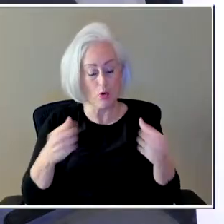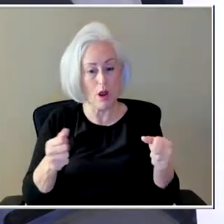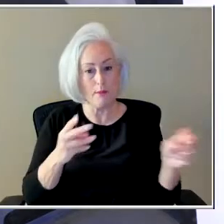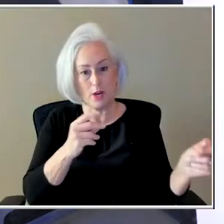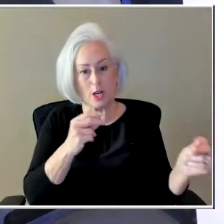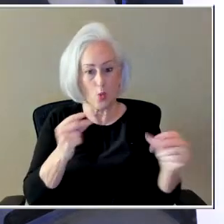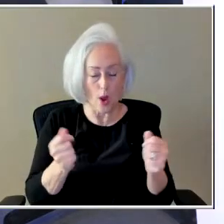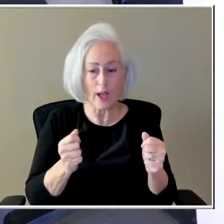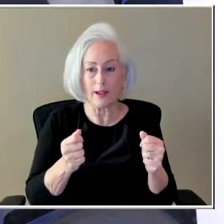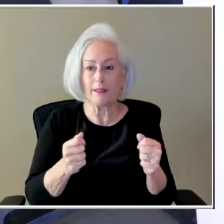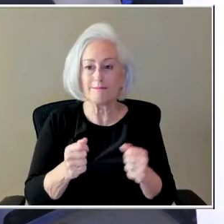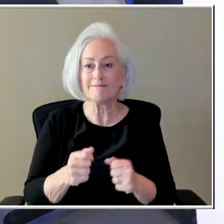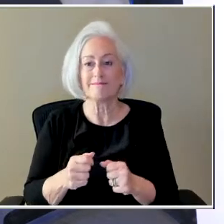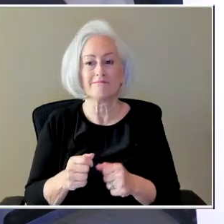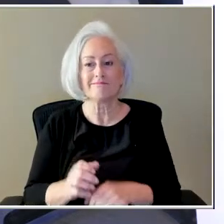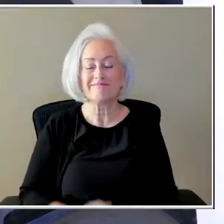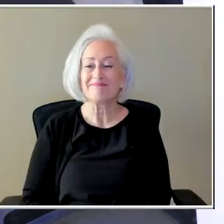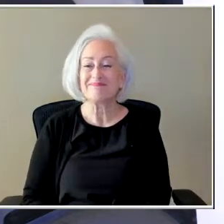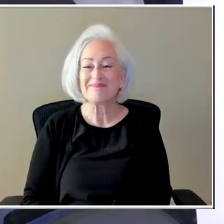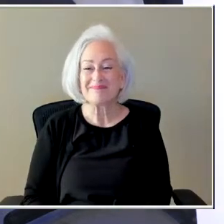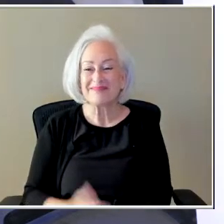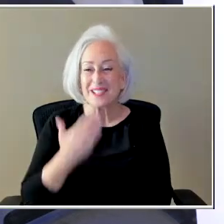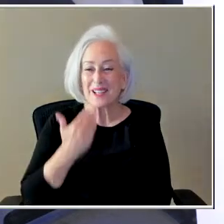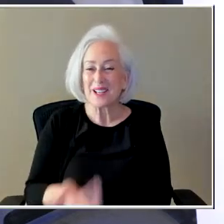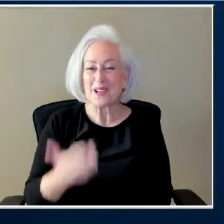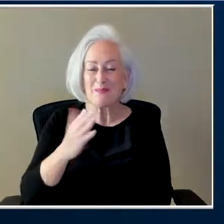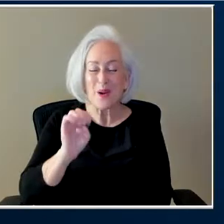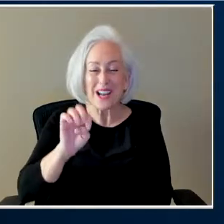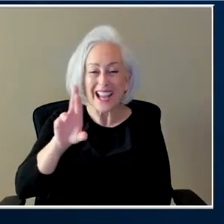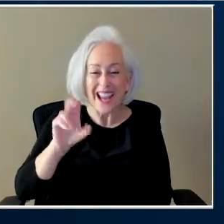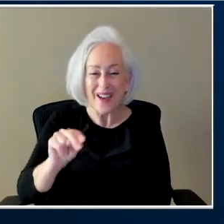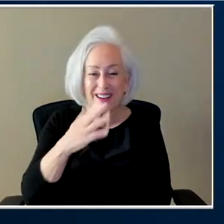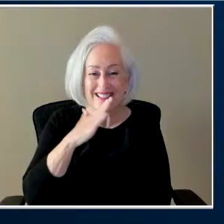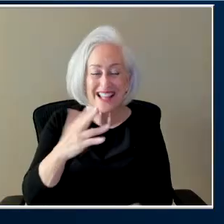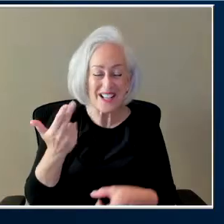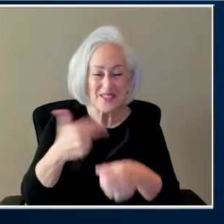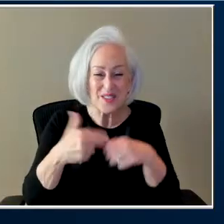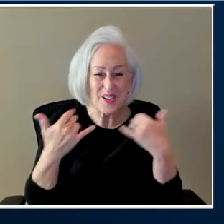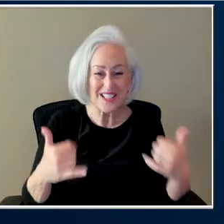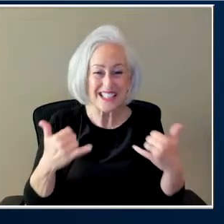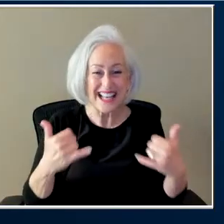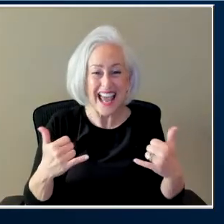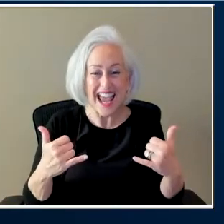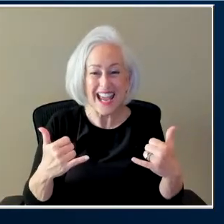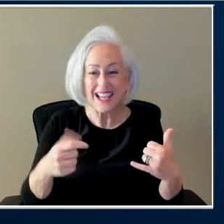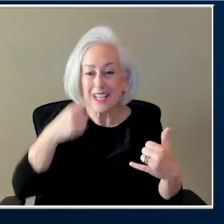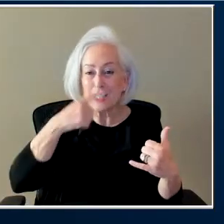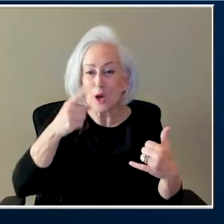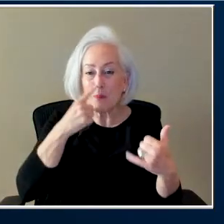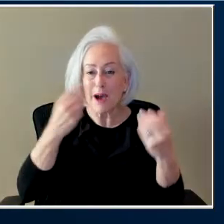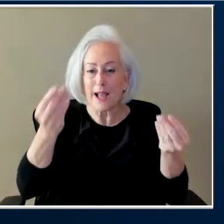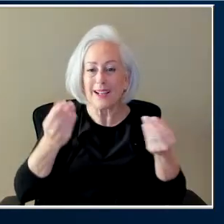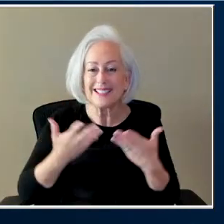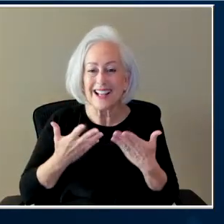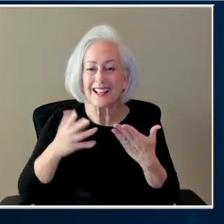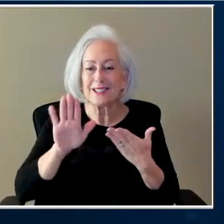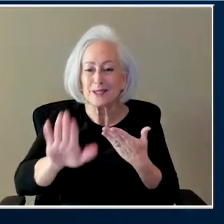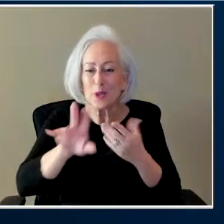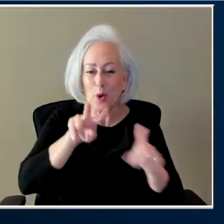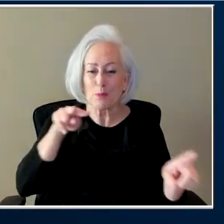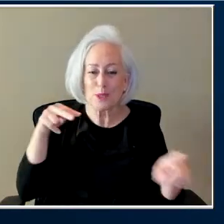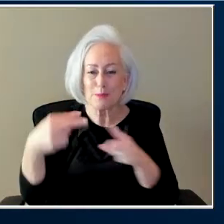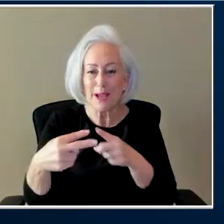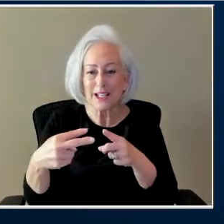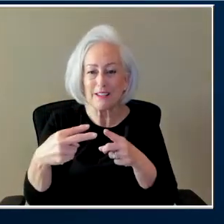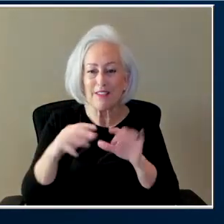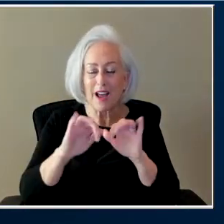Aaron, good morning. We're glad you're with us this morning. Just again, provide us some perspective of just how big the program is here.